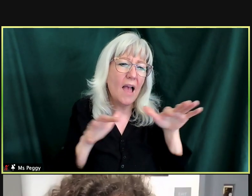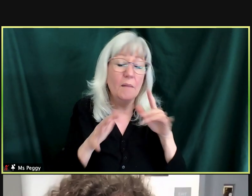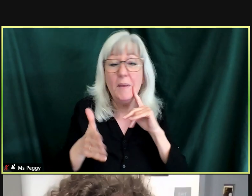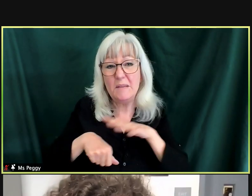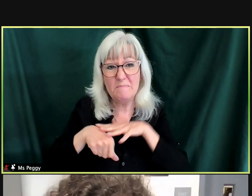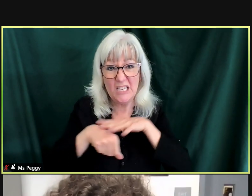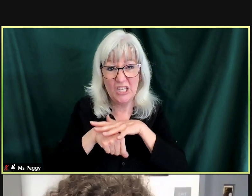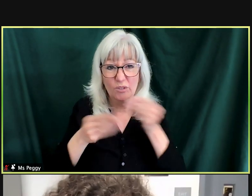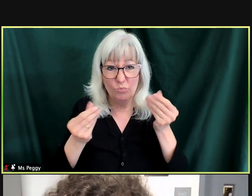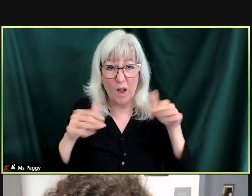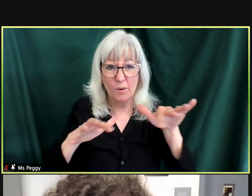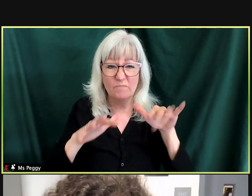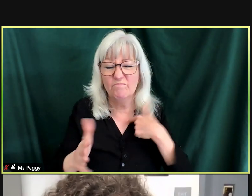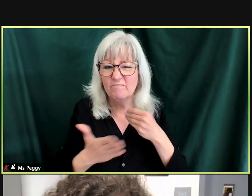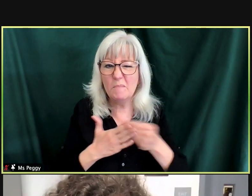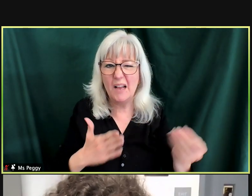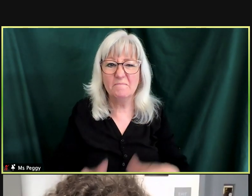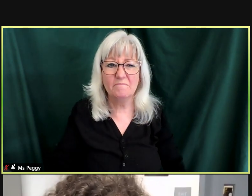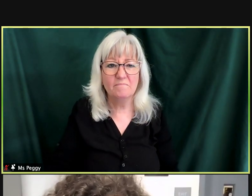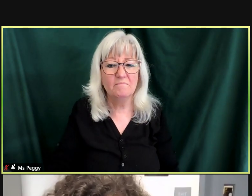property.